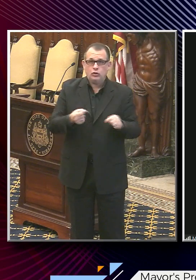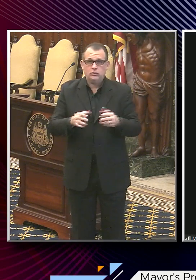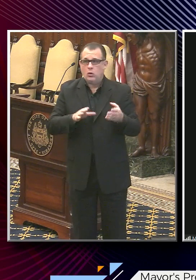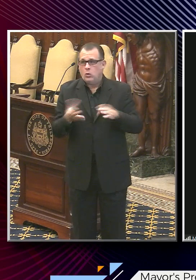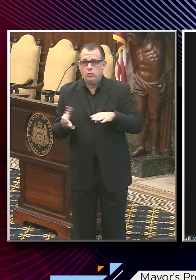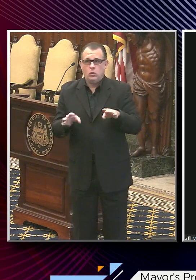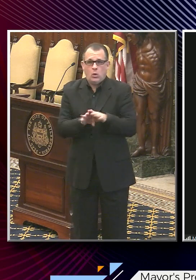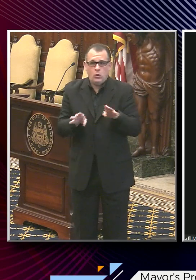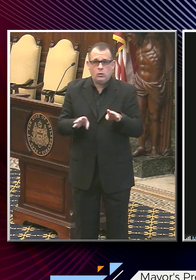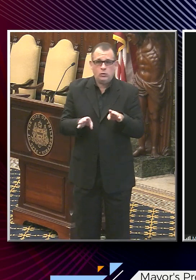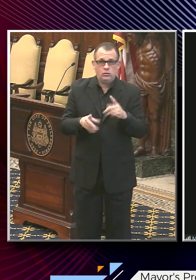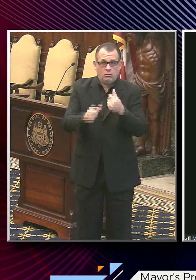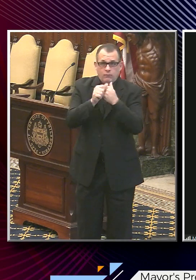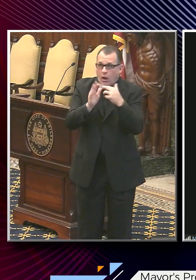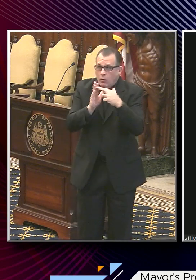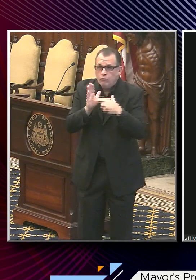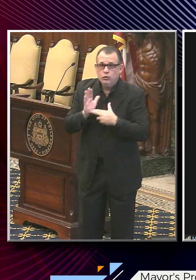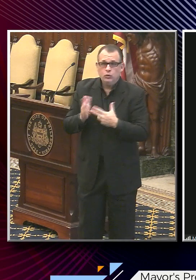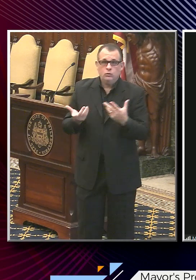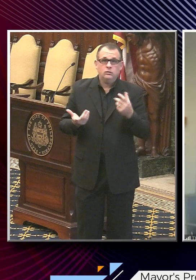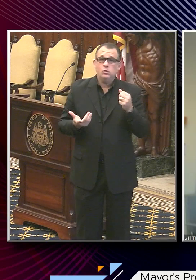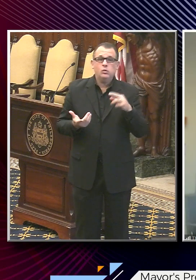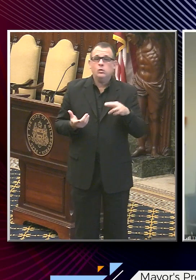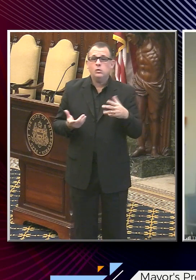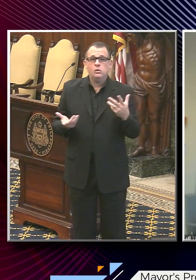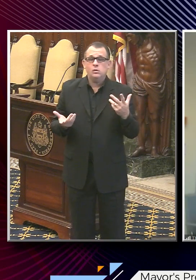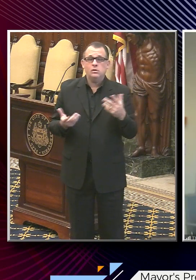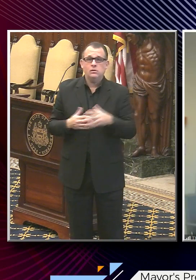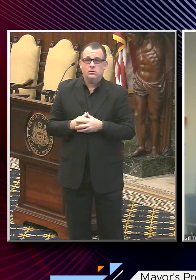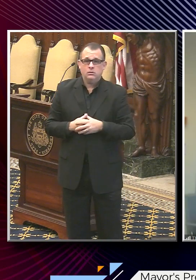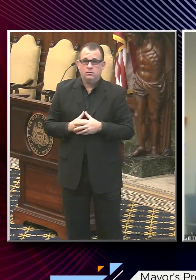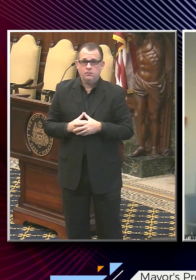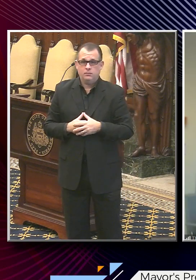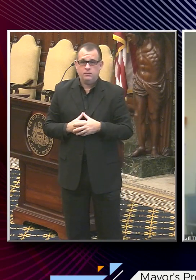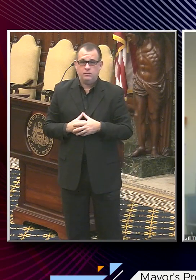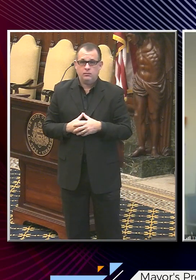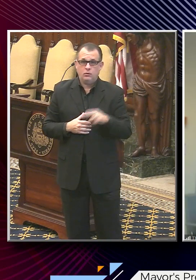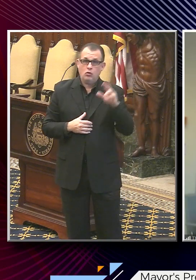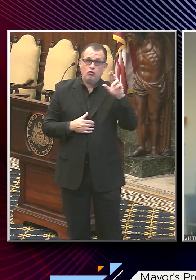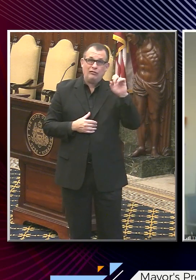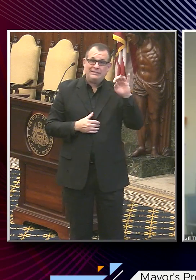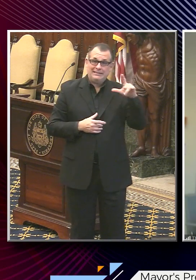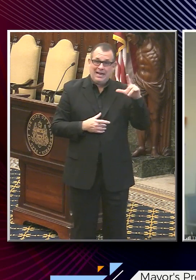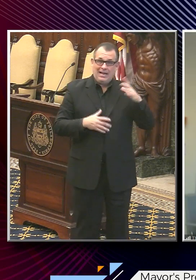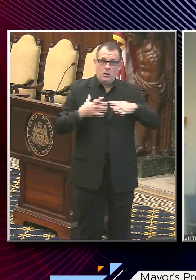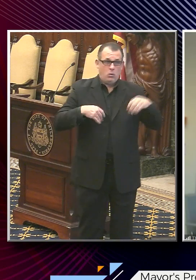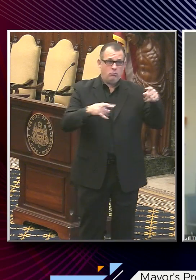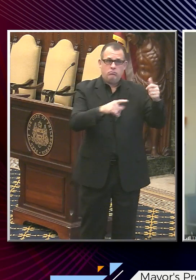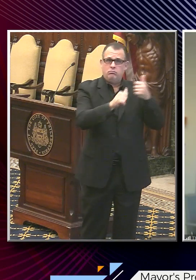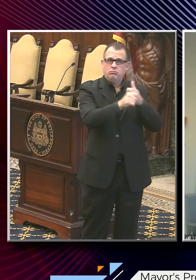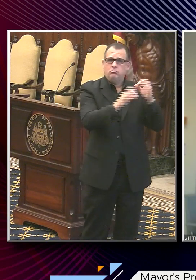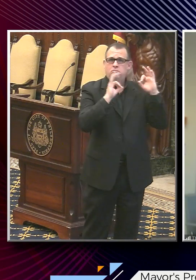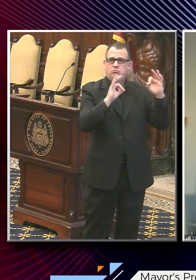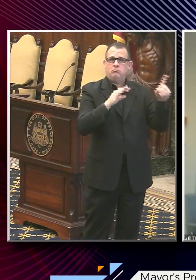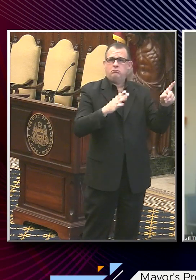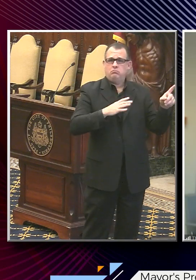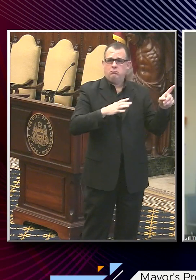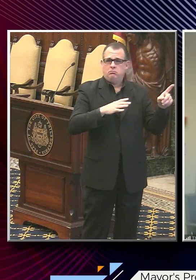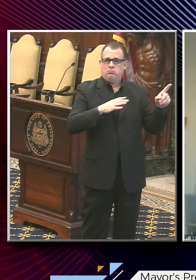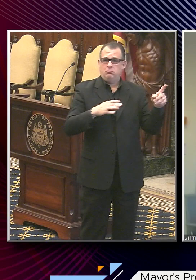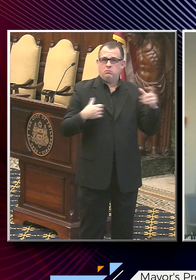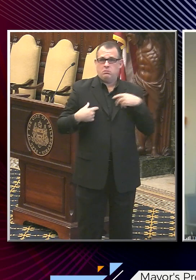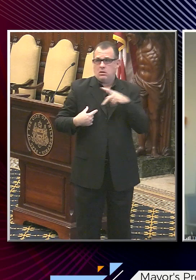as they are going to be imposed on Friday? I think that the retail stores initially did well with that, just from my own personal experience, that